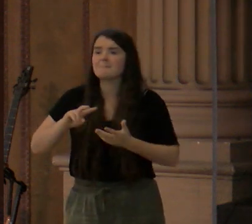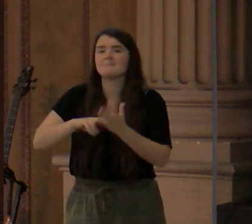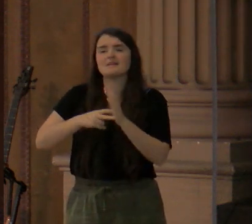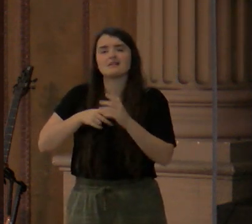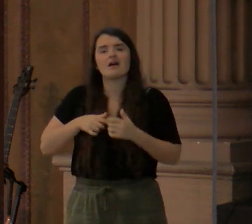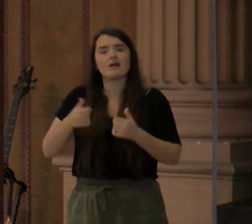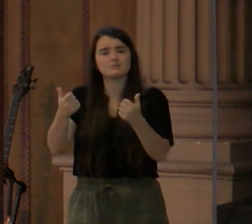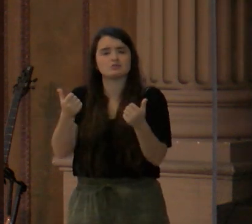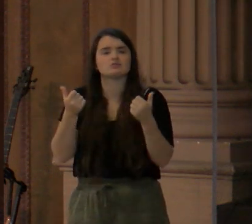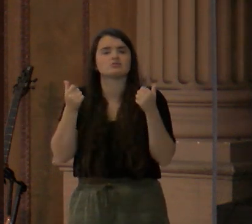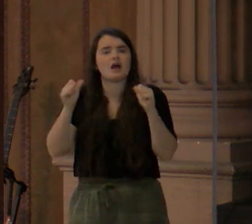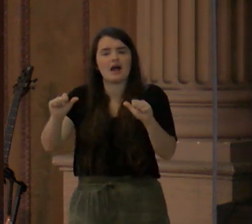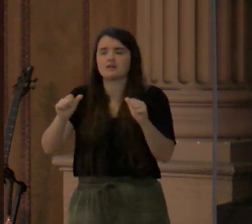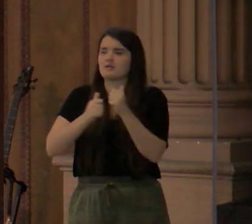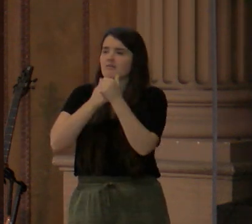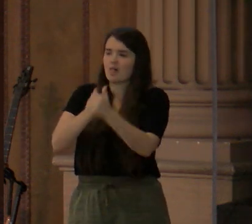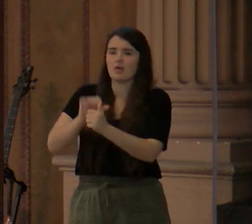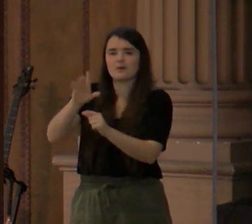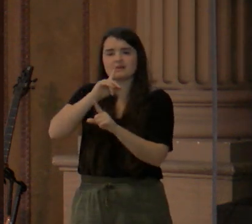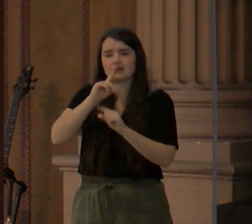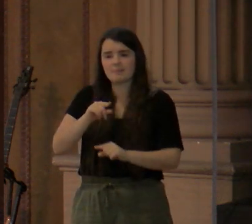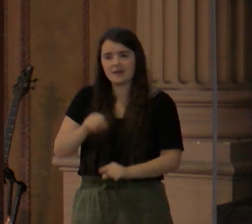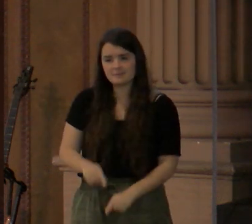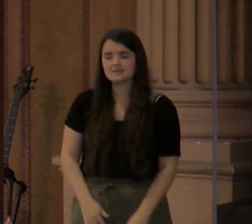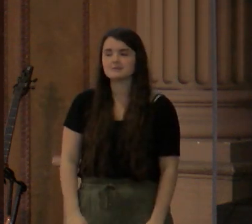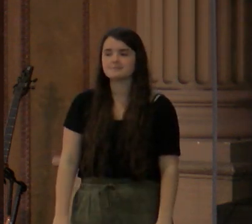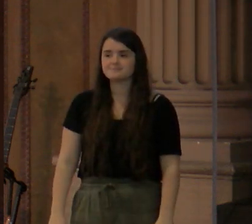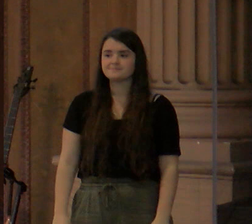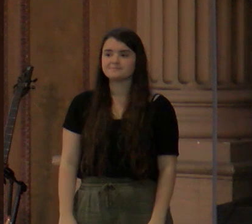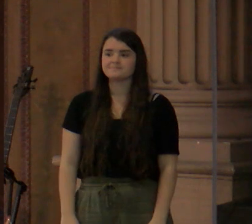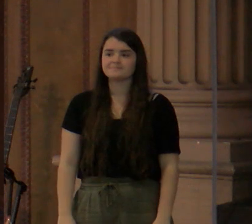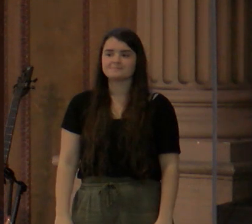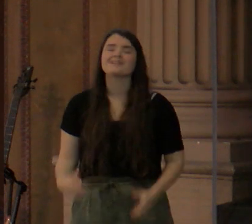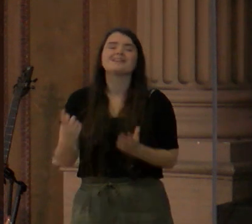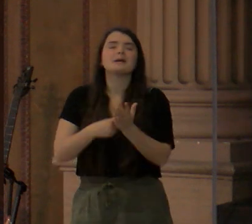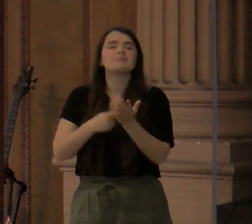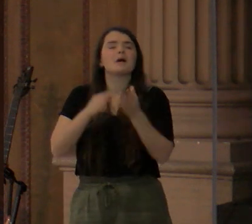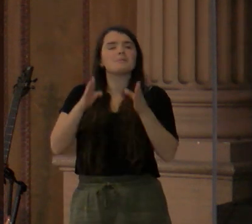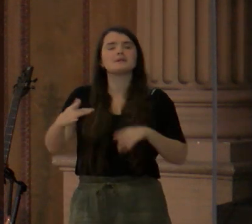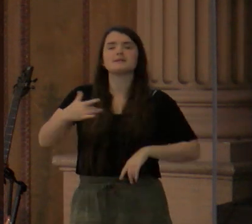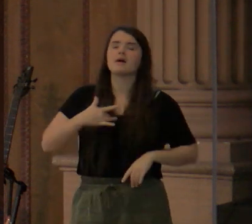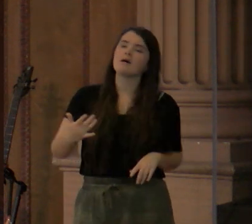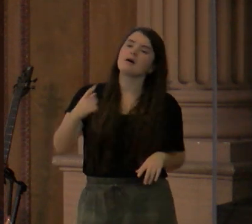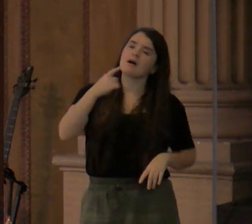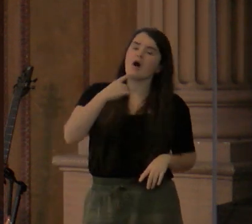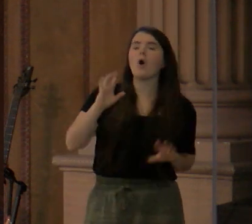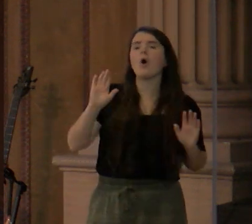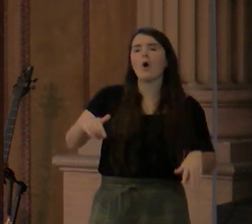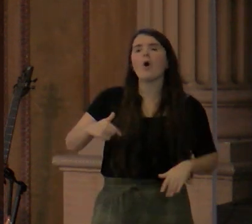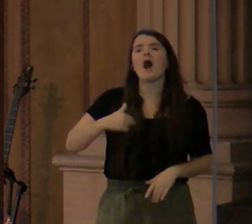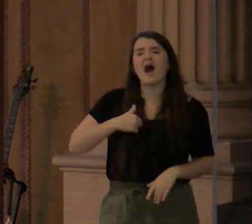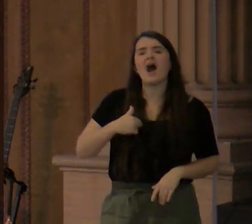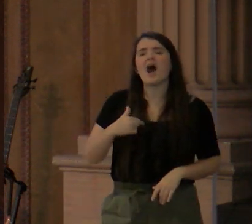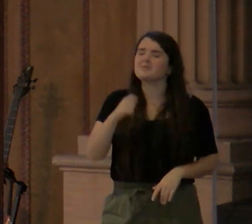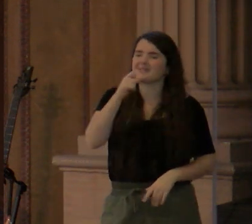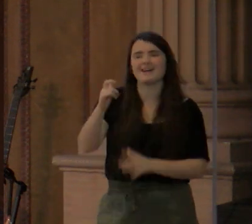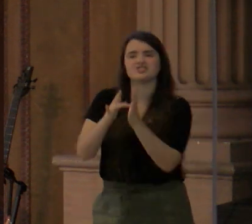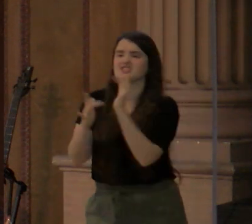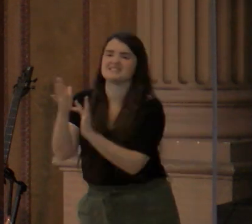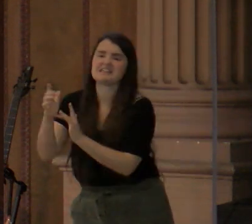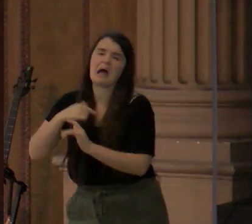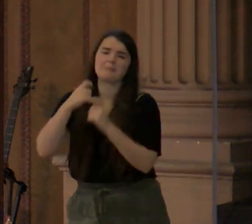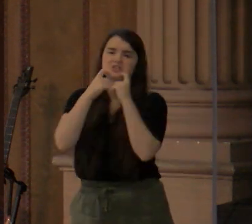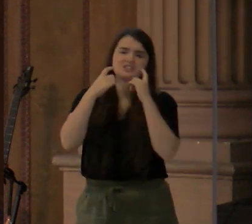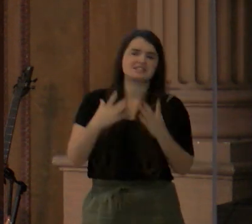Sometimes we're really quick to just say, well, I'm not Jesus. I'm just a sinner. So I'm not going to obey this anyways. And then we give no